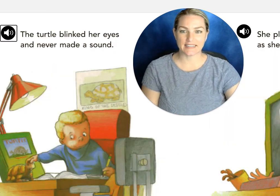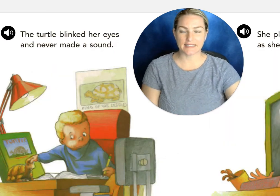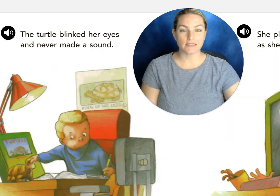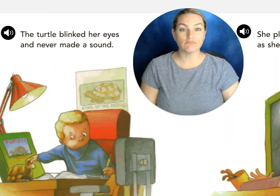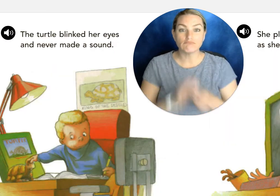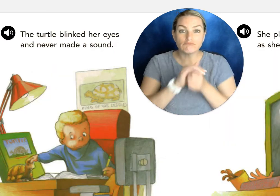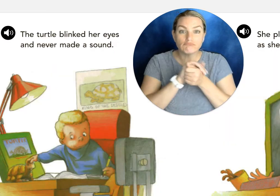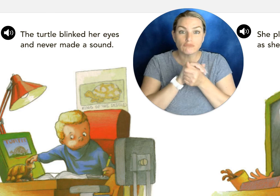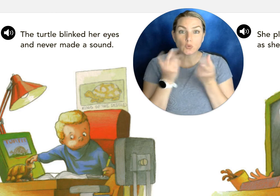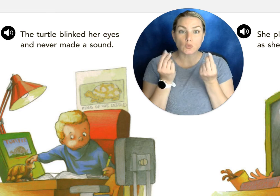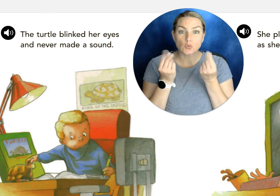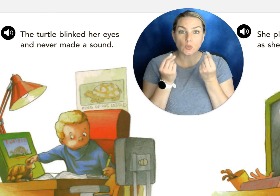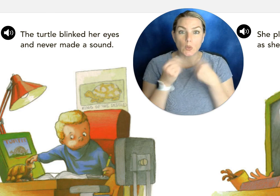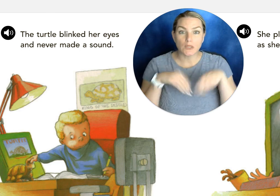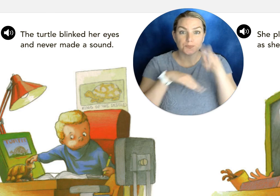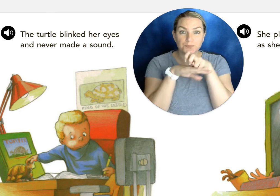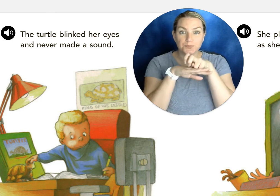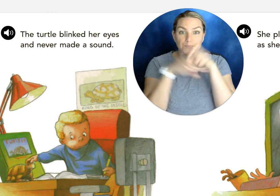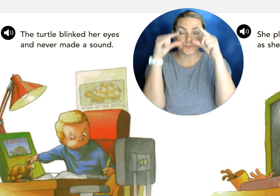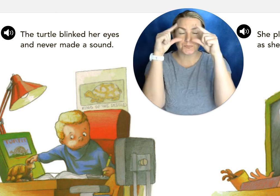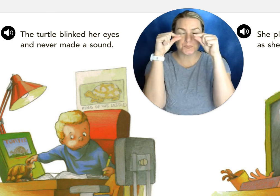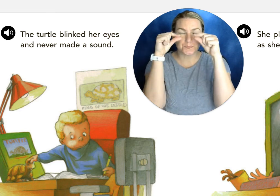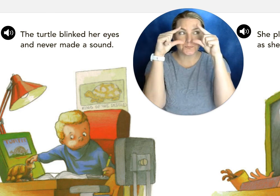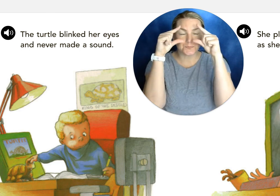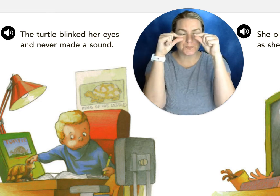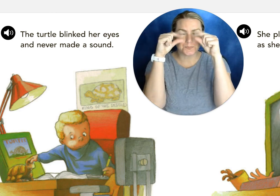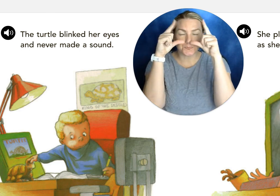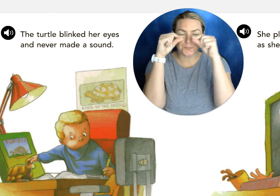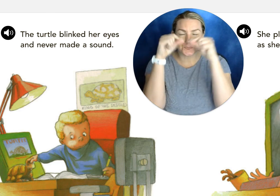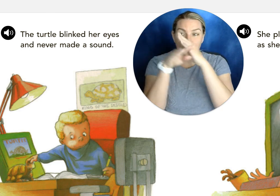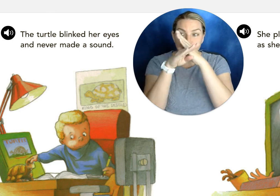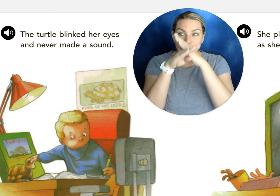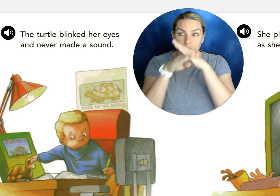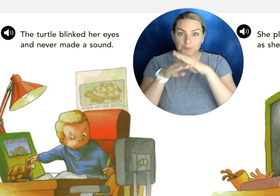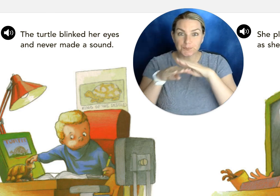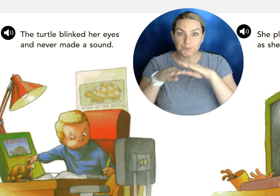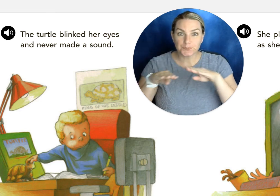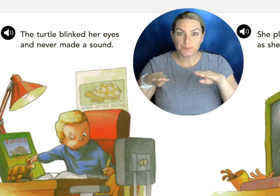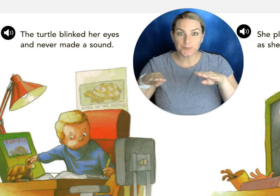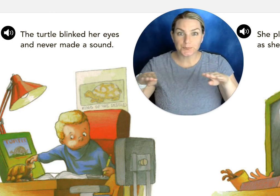The turtle blinked her eyes and never made a sound.